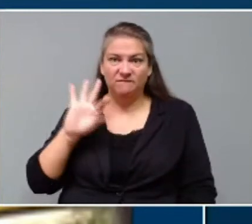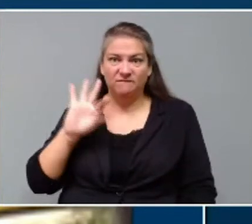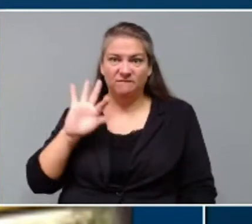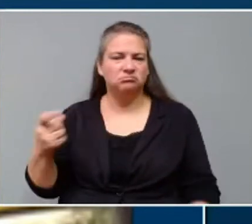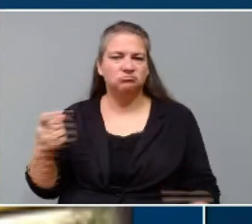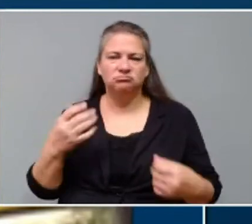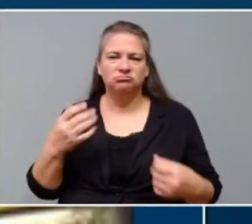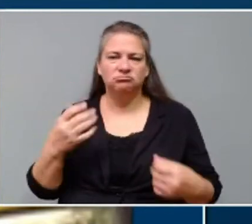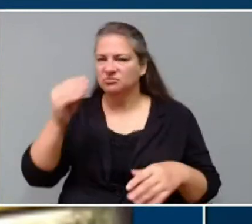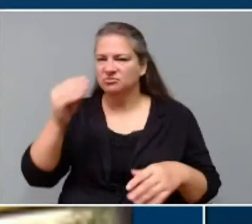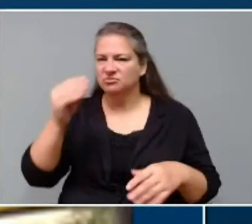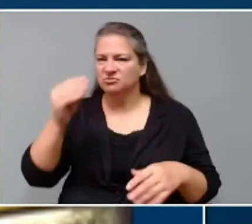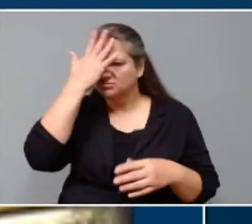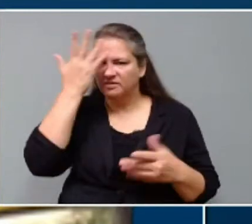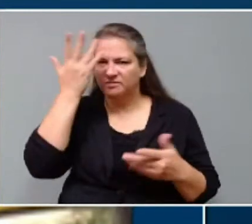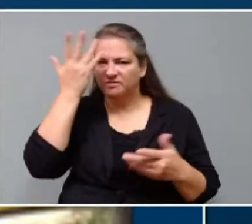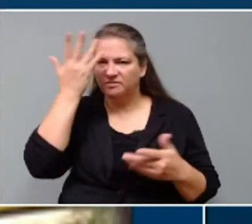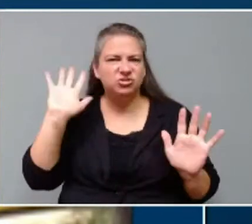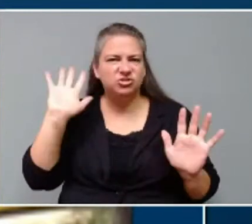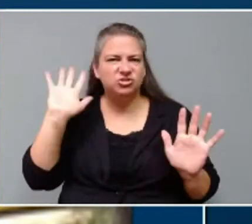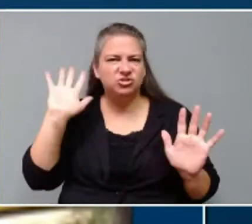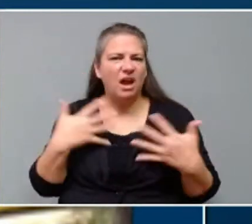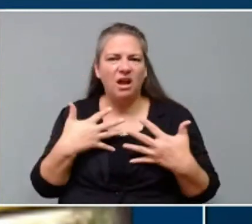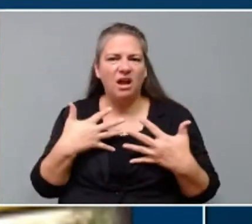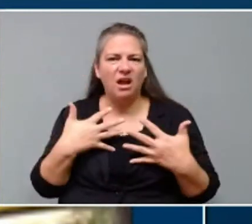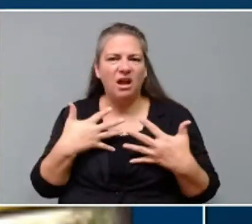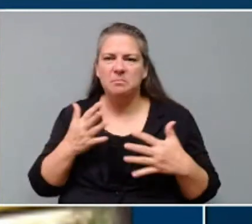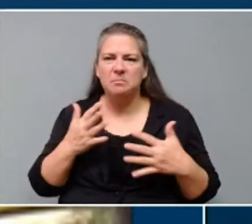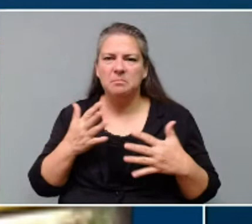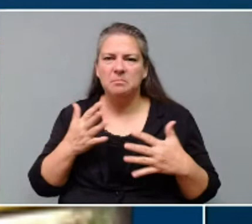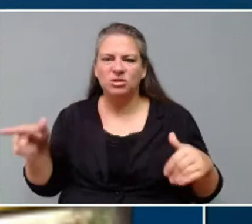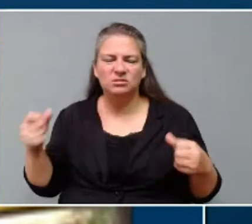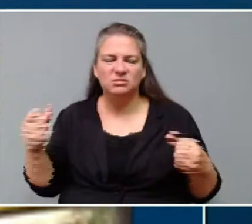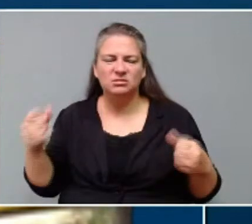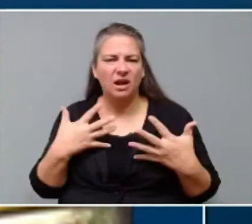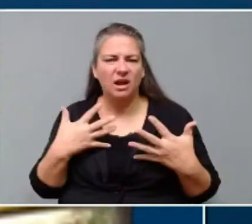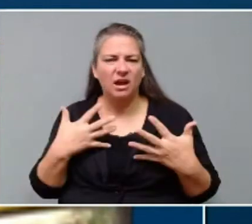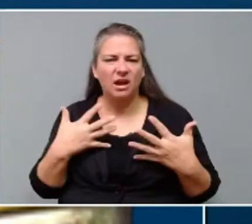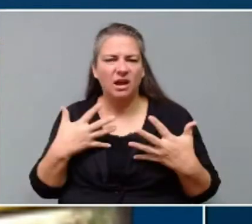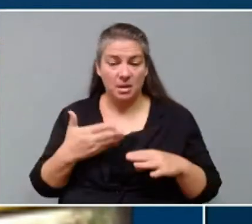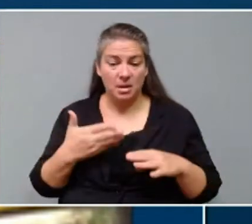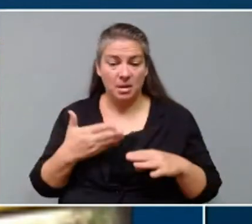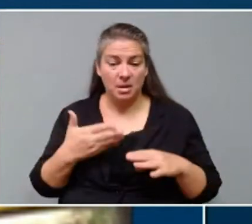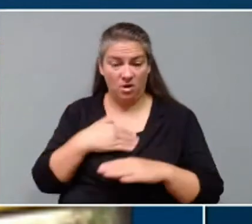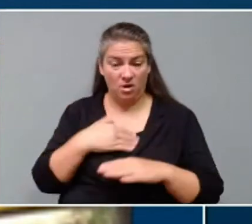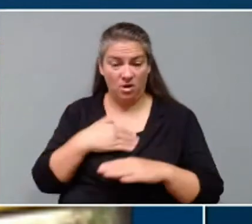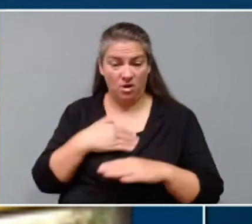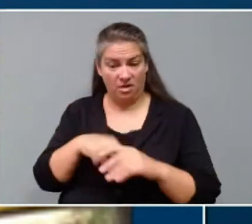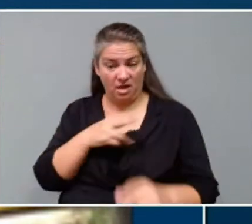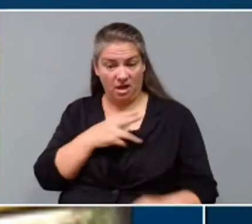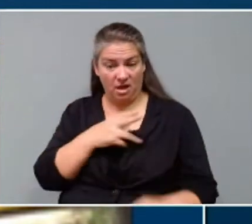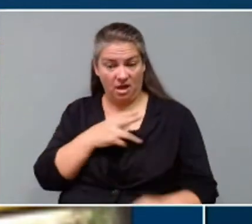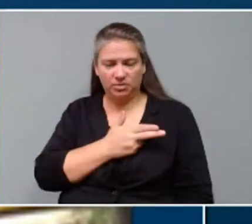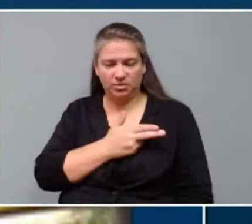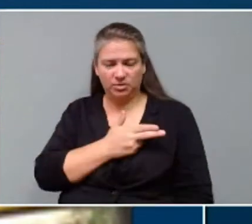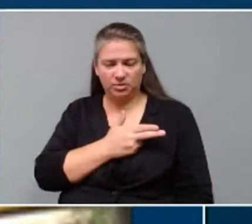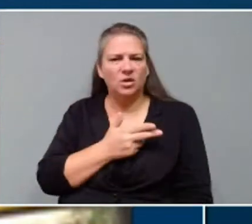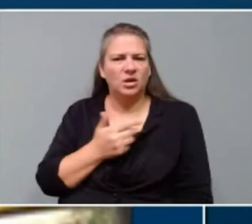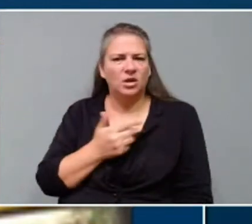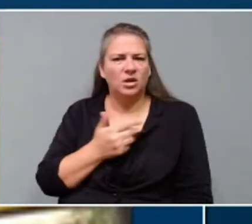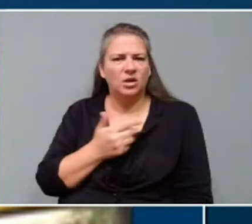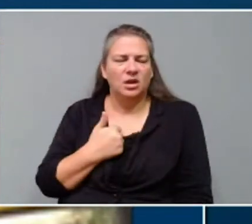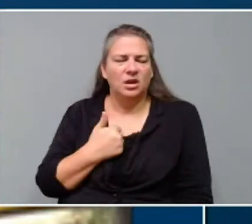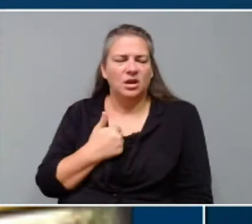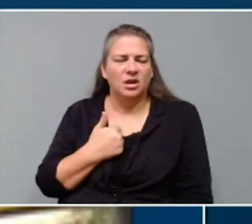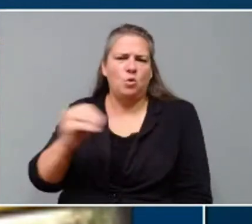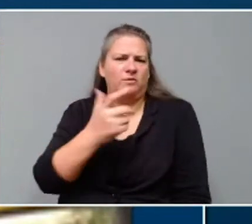children. The vaccine was not available before I was hospitalized or became ill with COVID, but it is now.